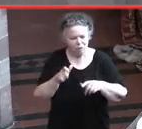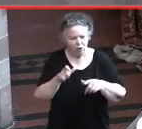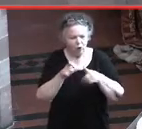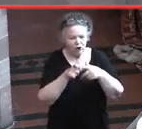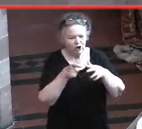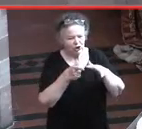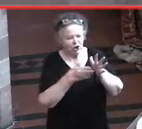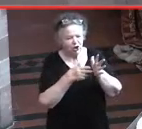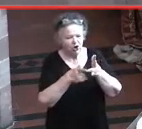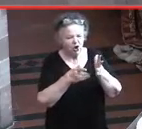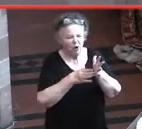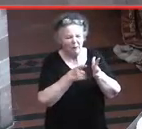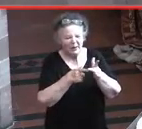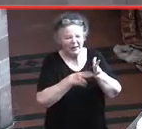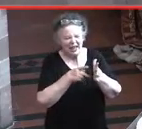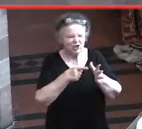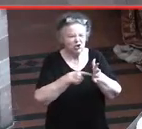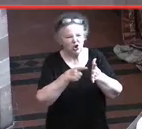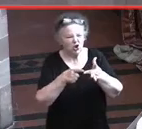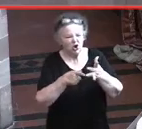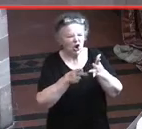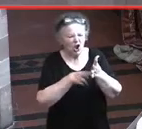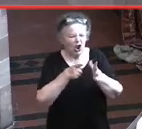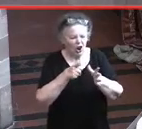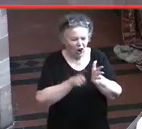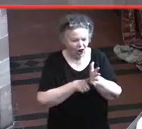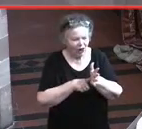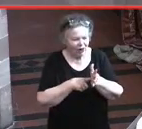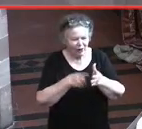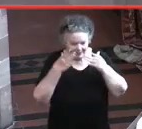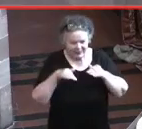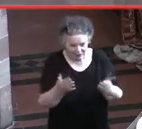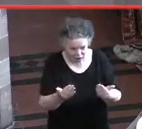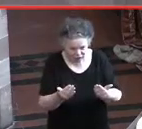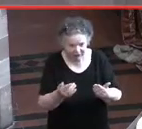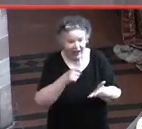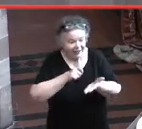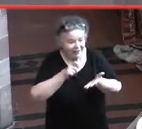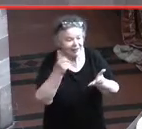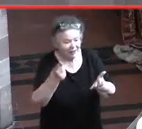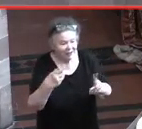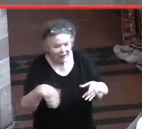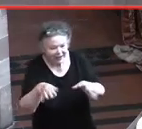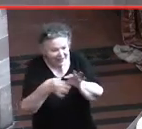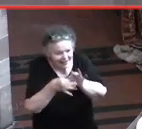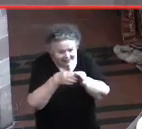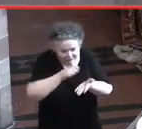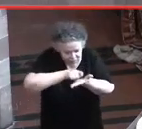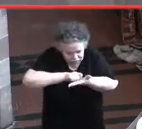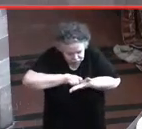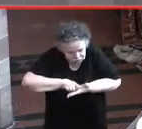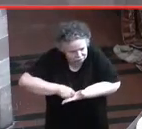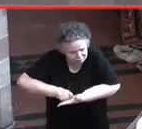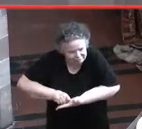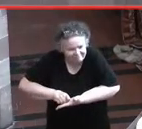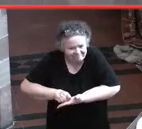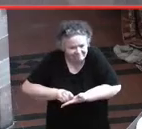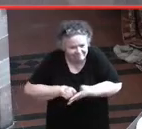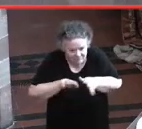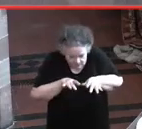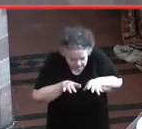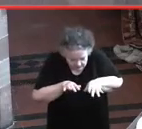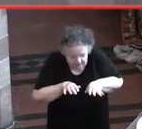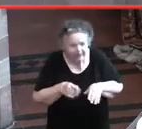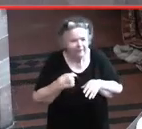Ministry. Can you think back that far? And the associated assignments require students to reflect on